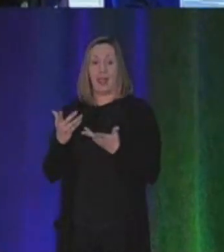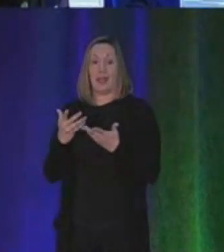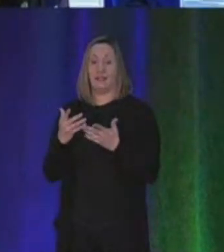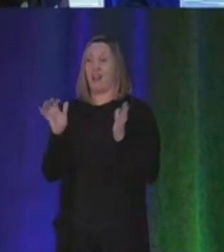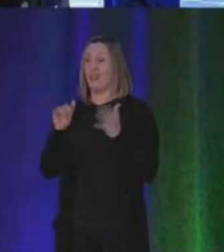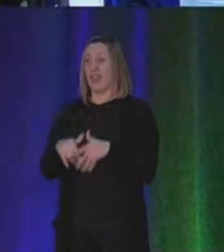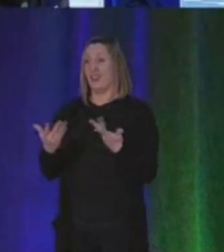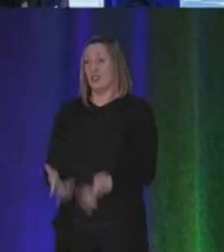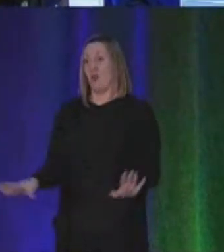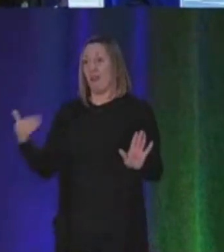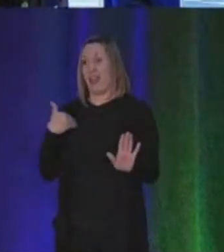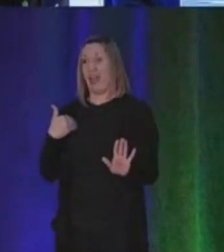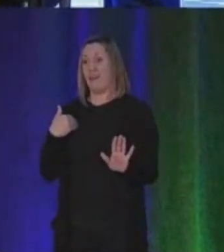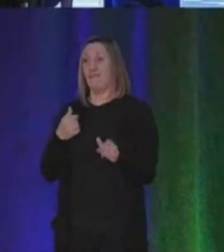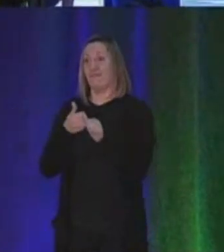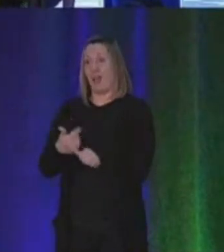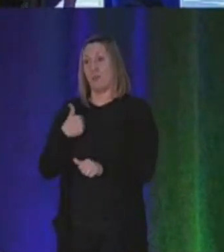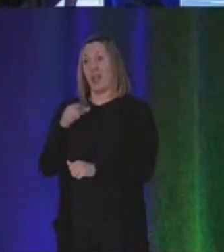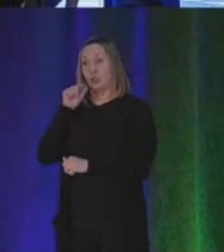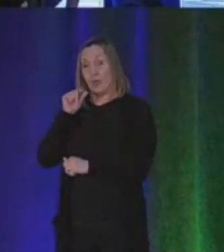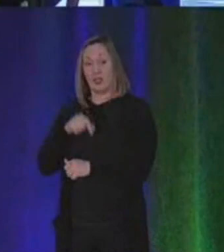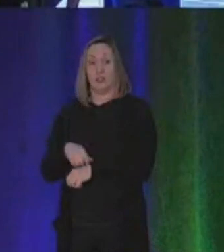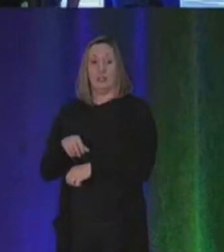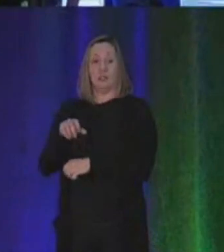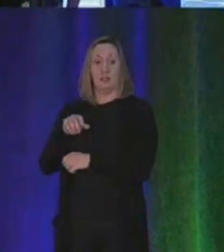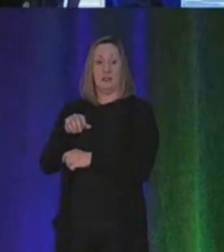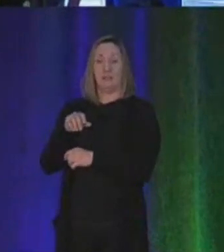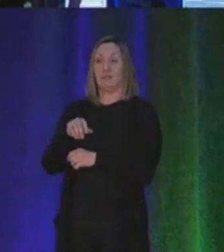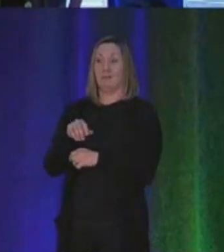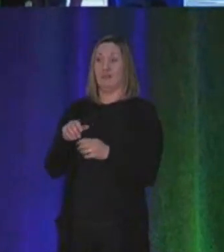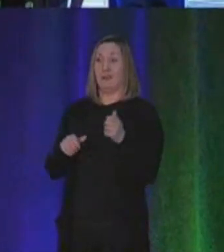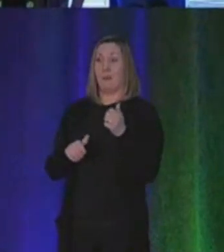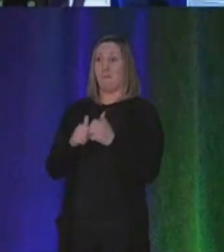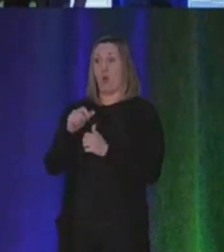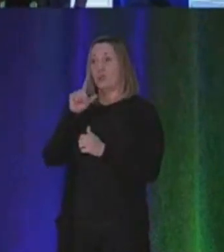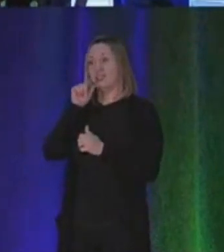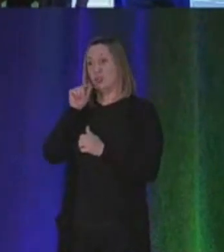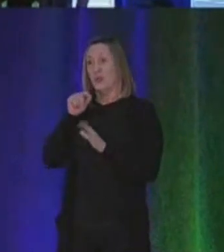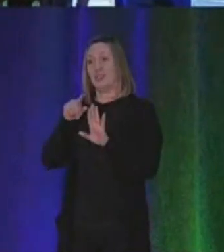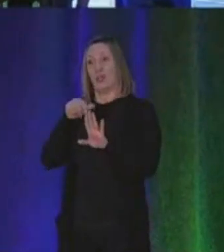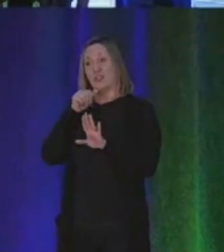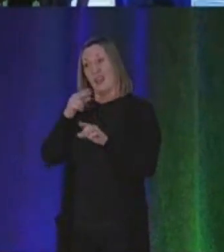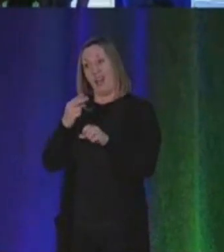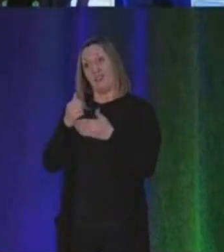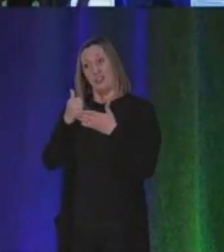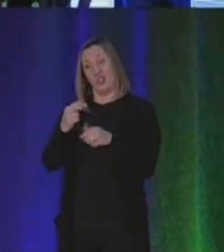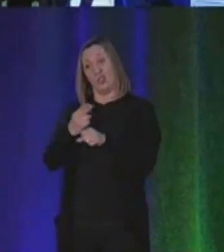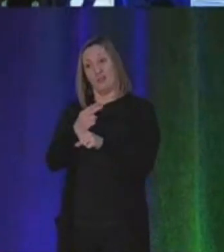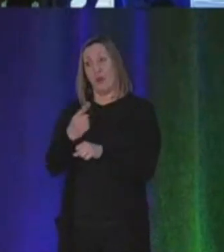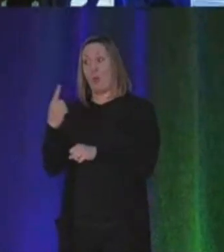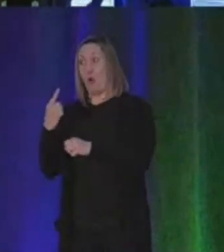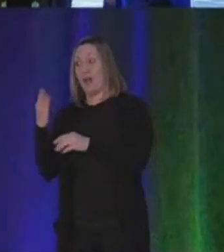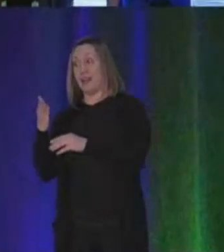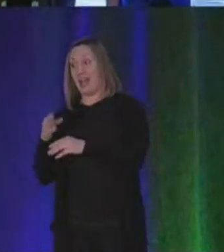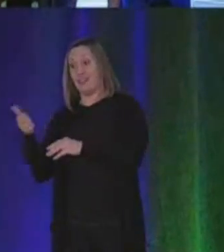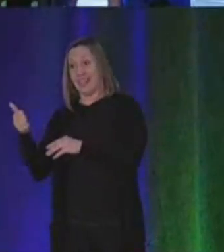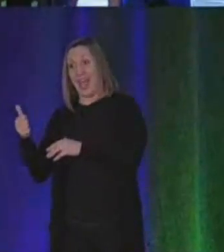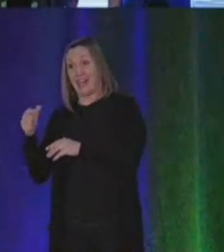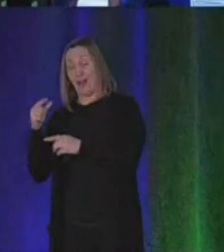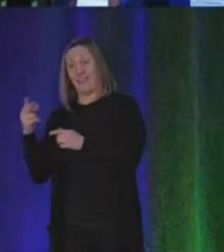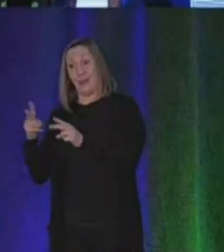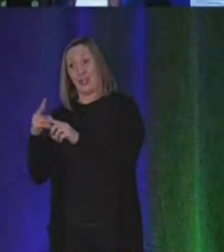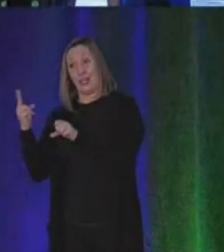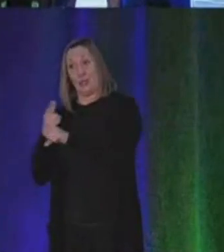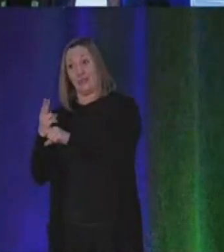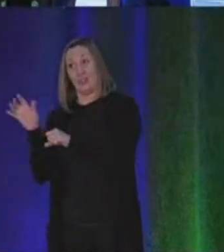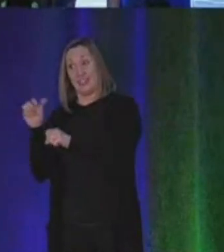that is all I have. Follow me on Twitter. 9 out of 10 tweets are not useful, but 1 out of 10 tweets are very useful, just like this